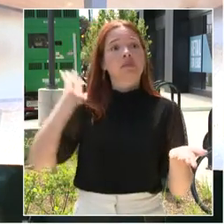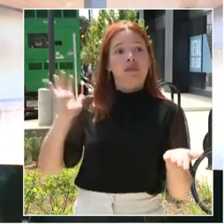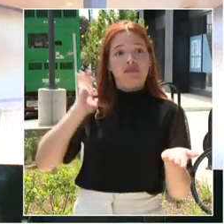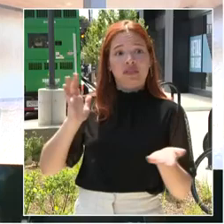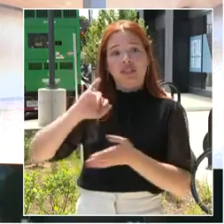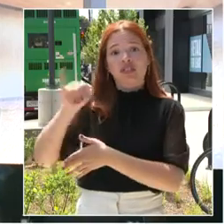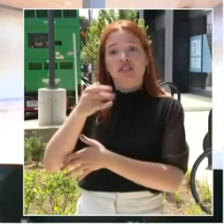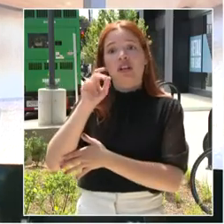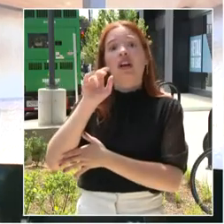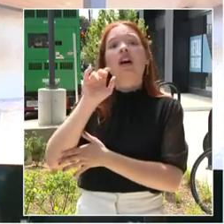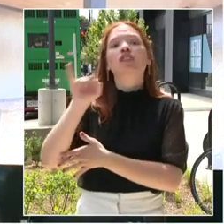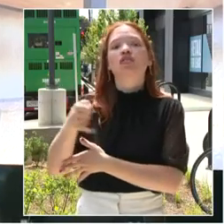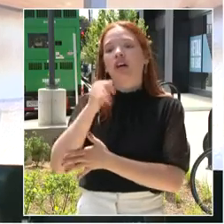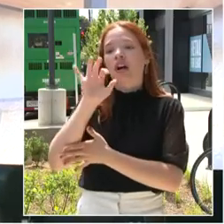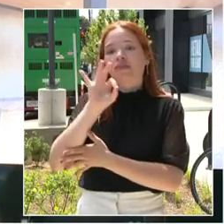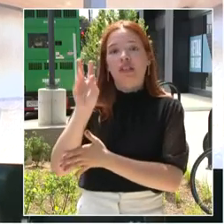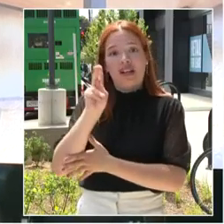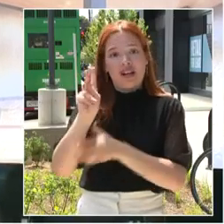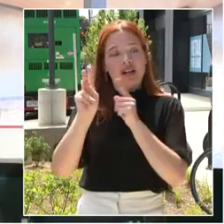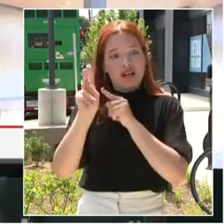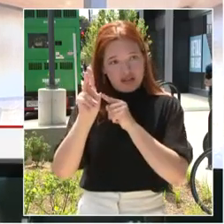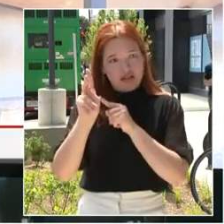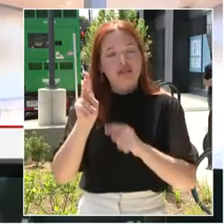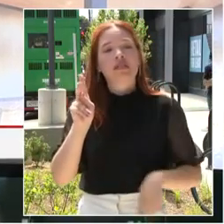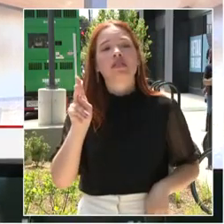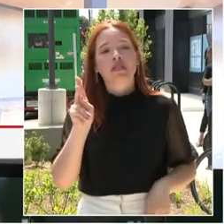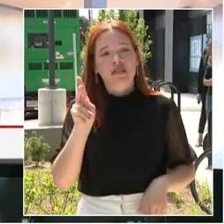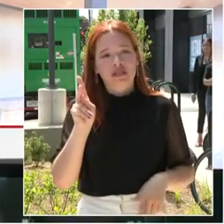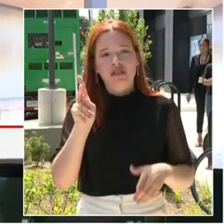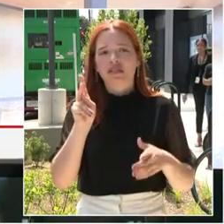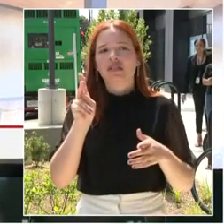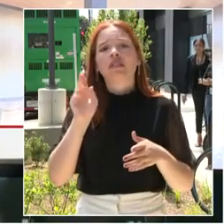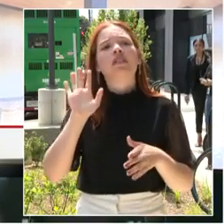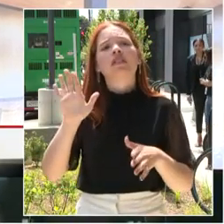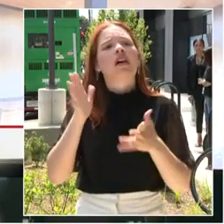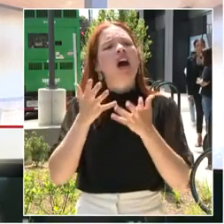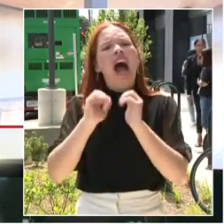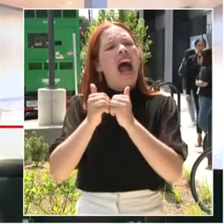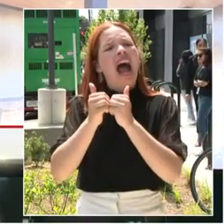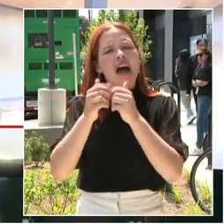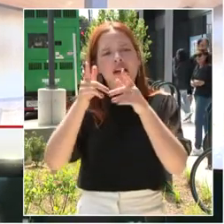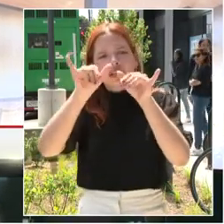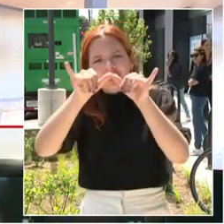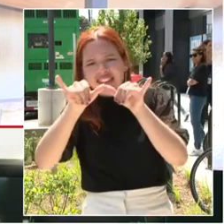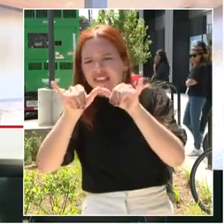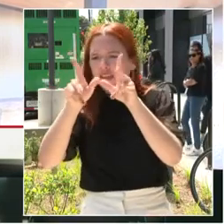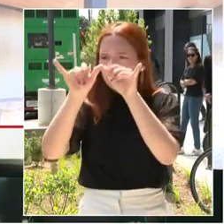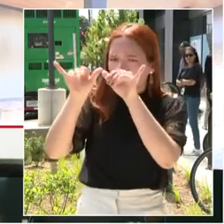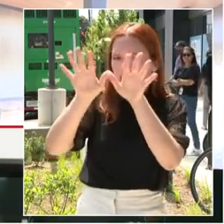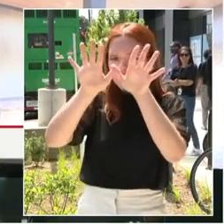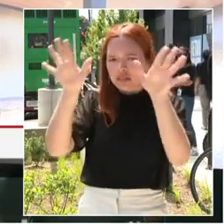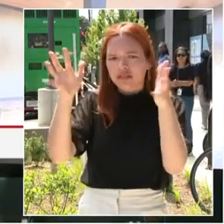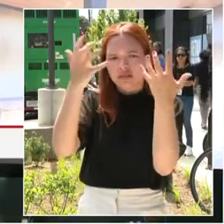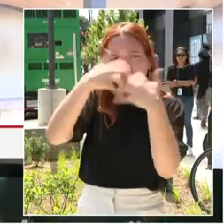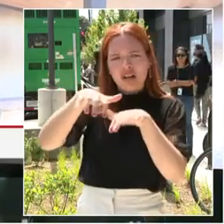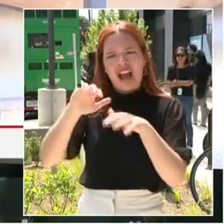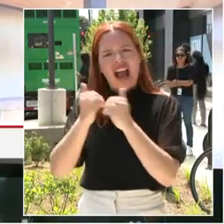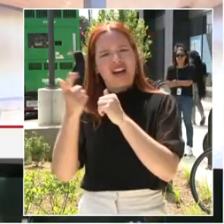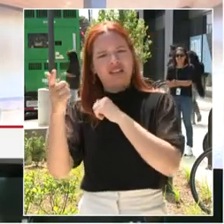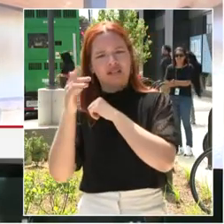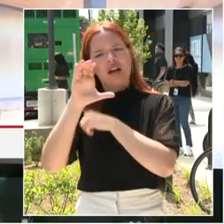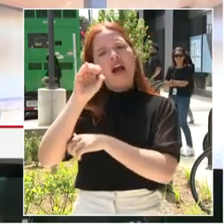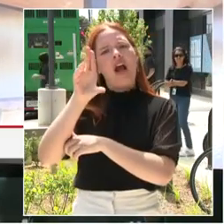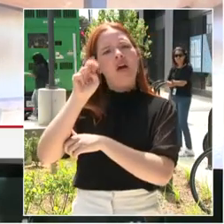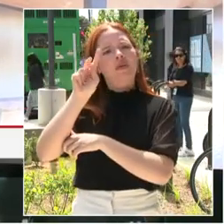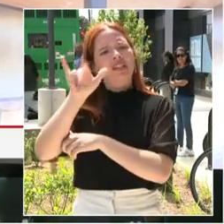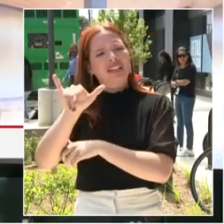nation is its success in fulfilling the promise of a better life for each of its members. Let